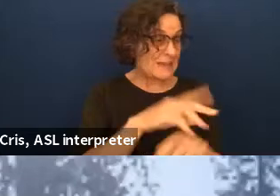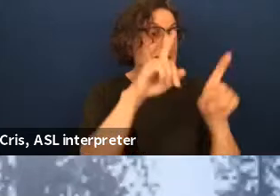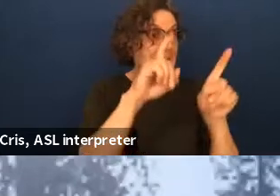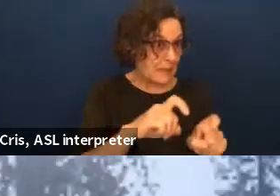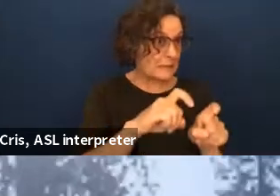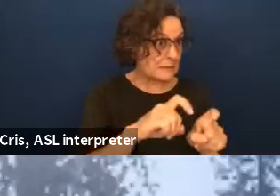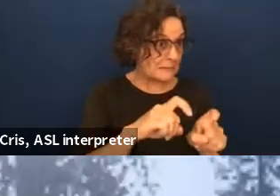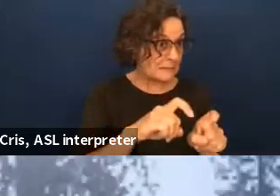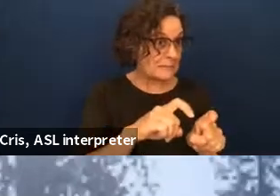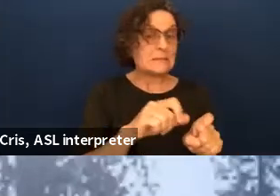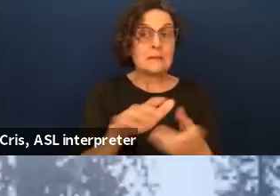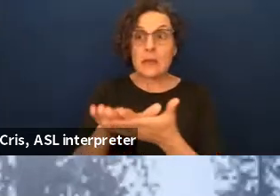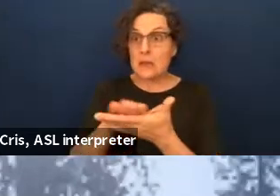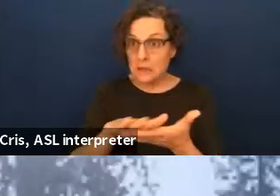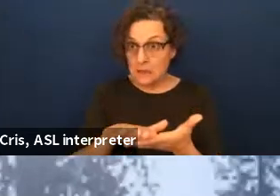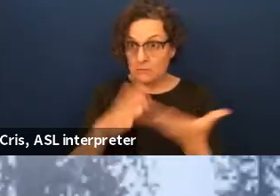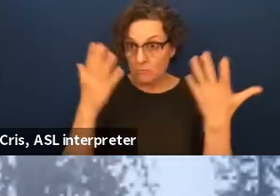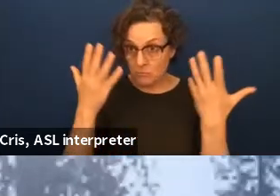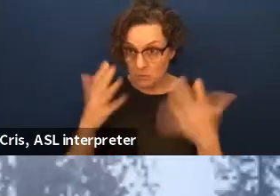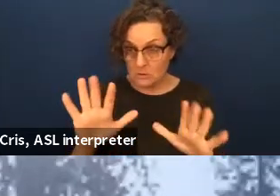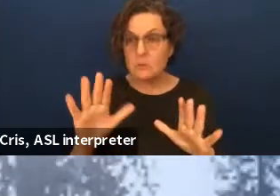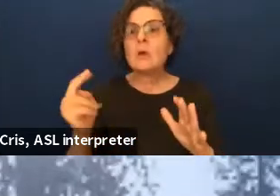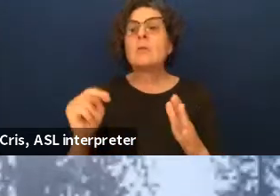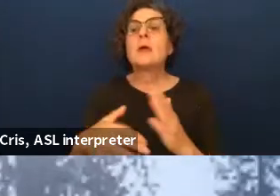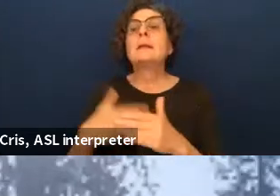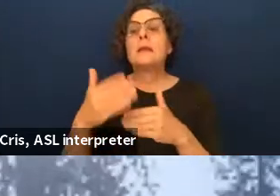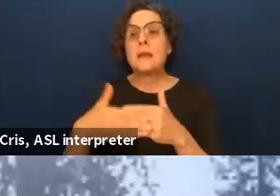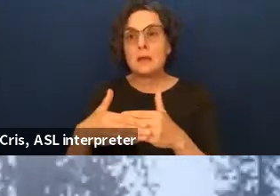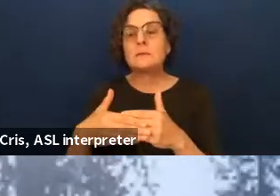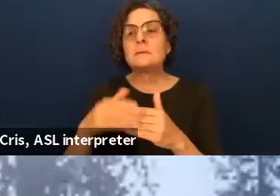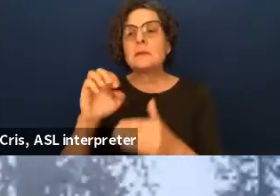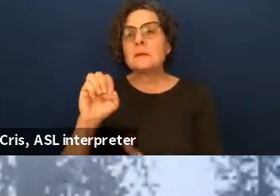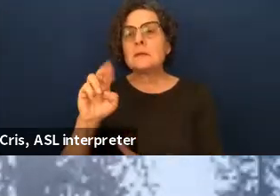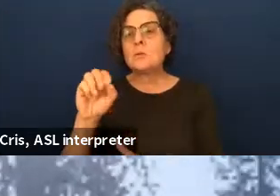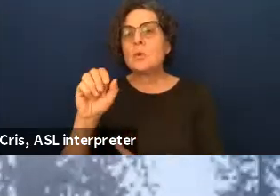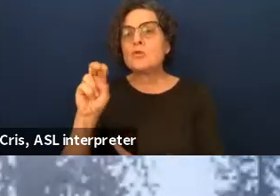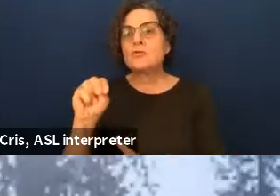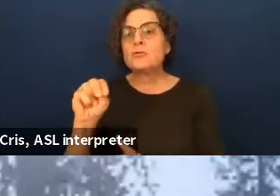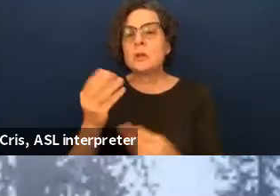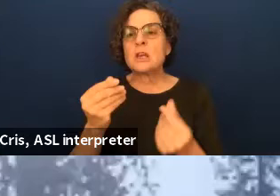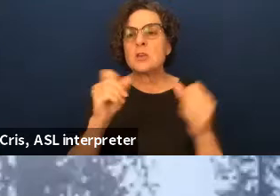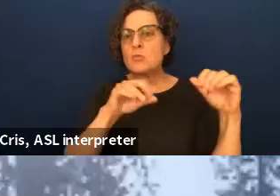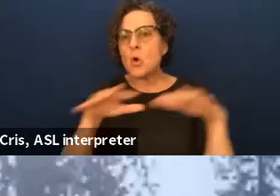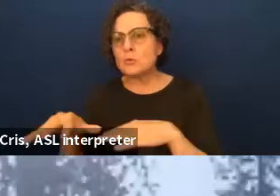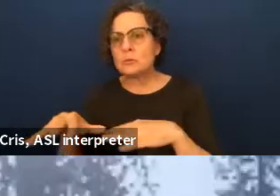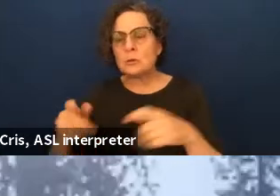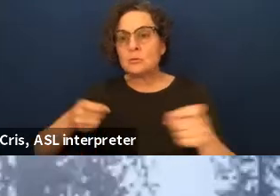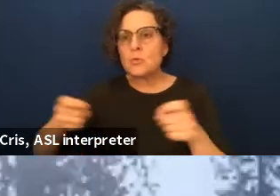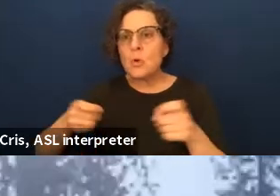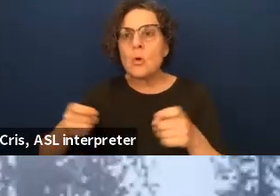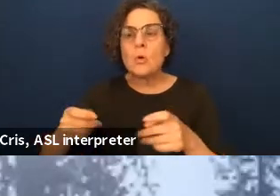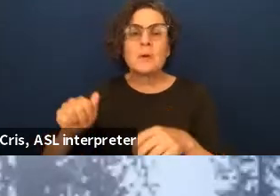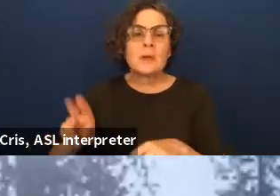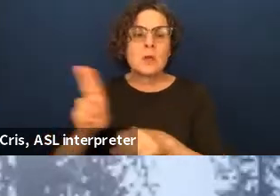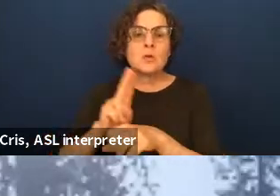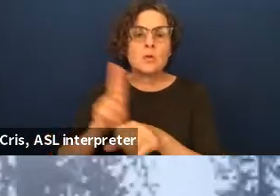cleanup. Then we implement erosion control. So it can be wattles, you can see